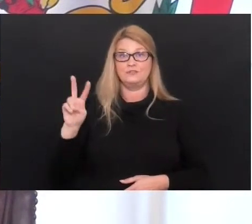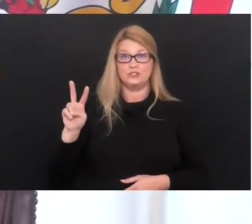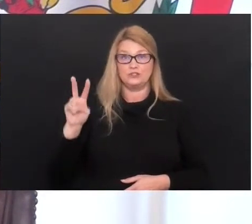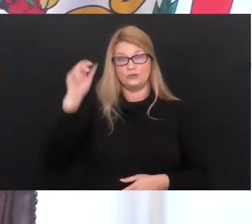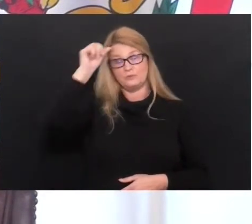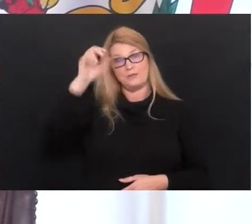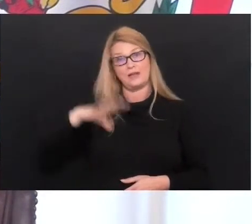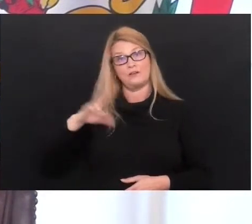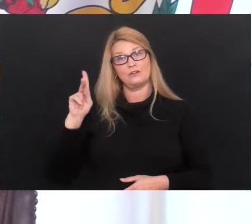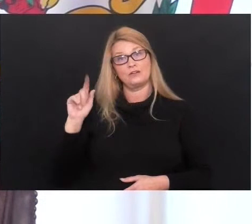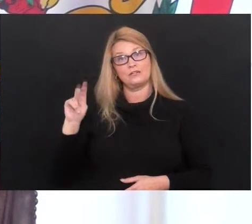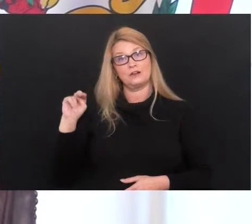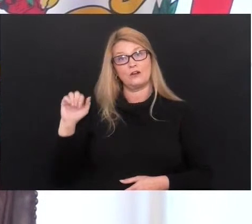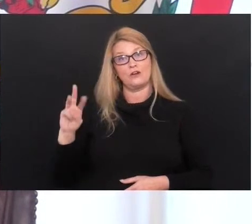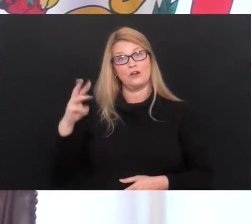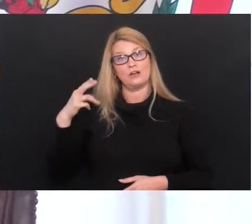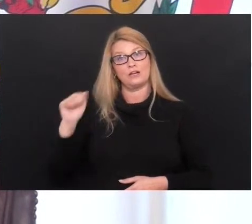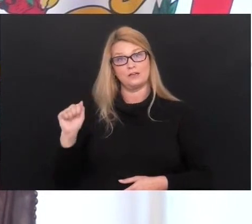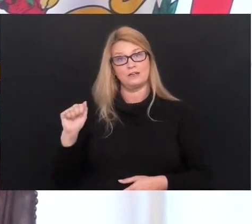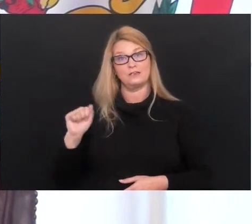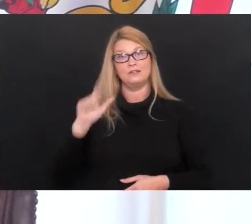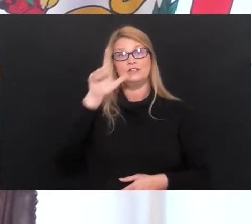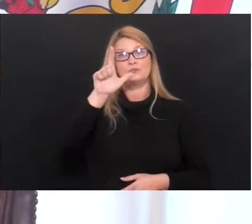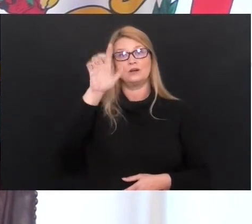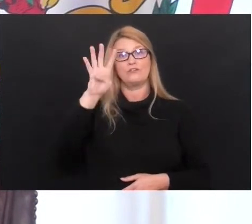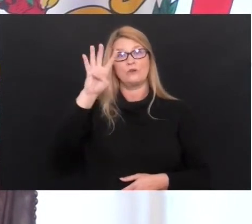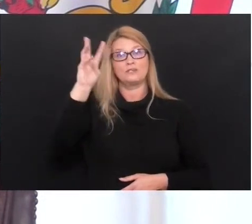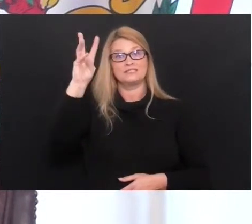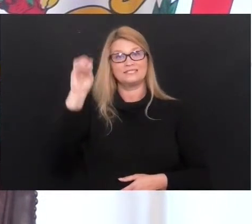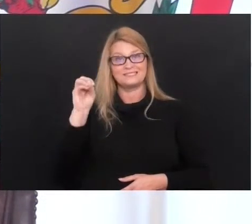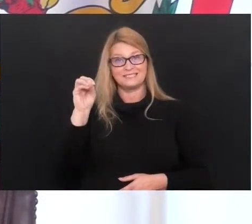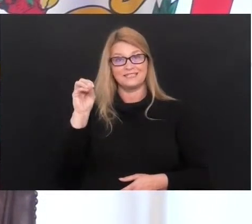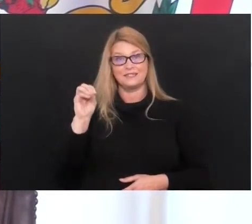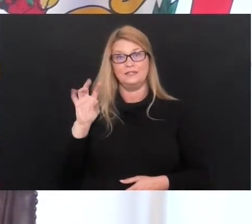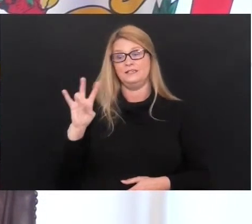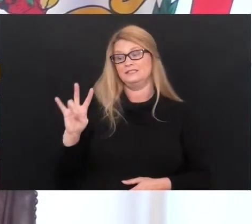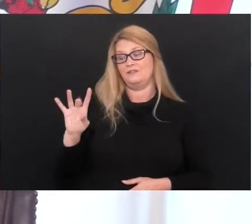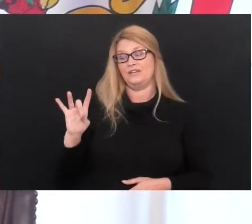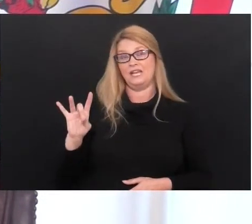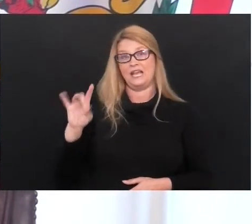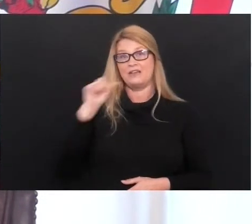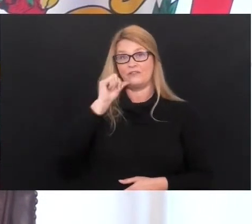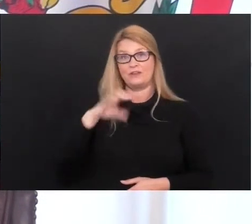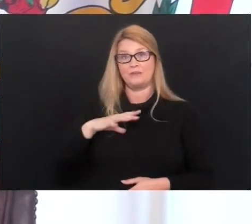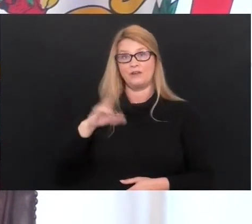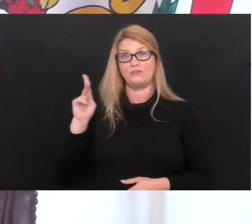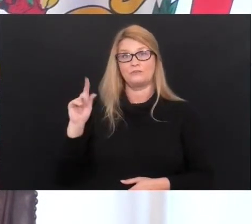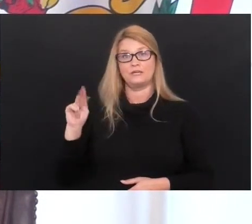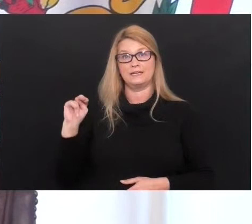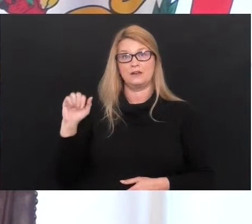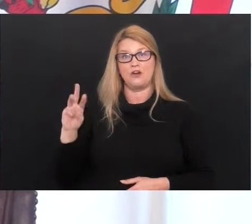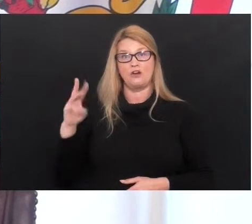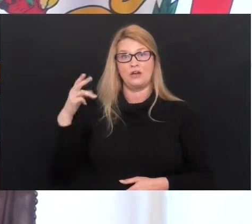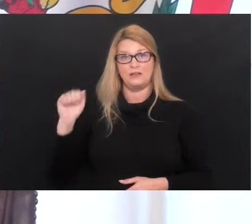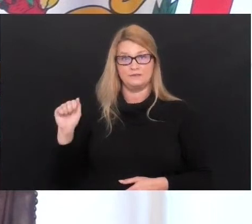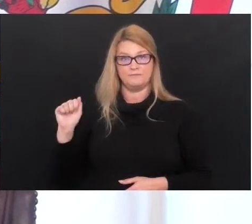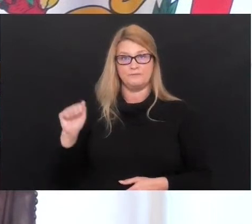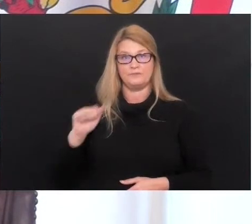72-year-old male from Kanawha County. Our 2,460th death is a 78-year-old female from Kanawha County.